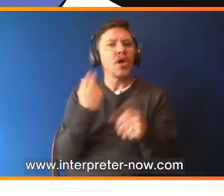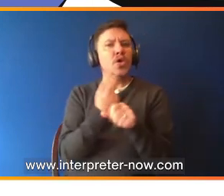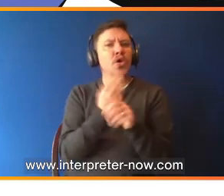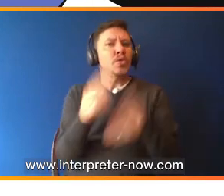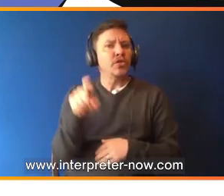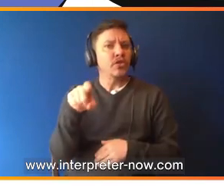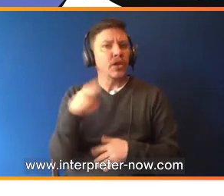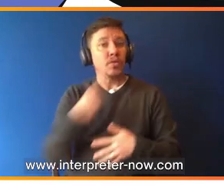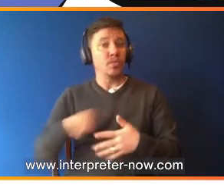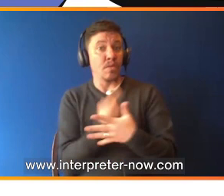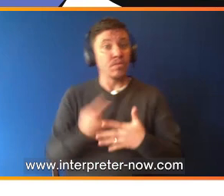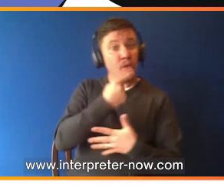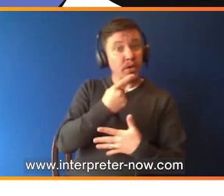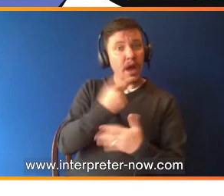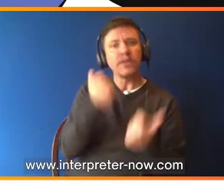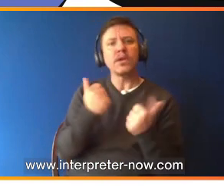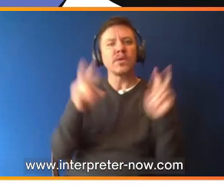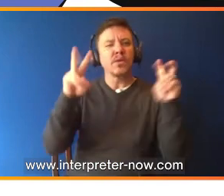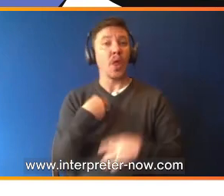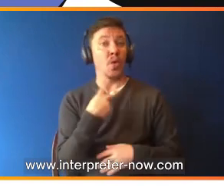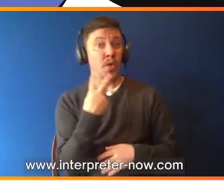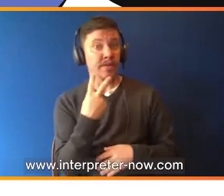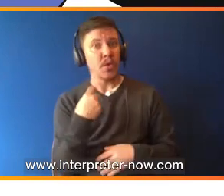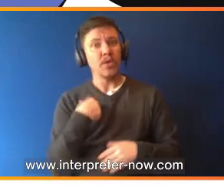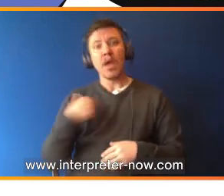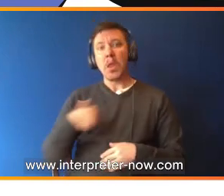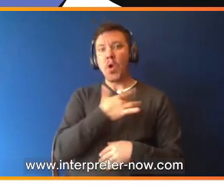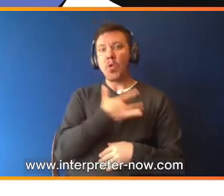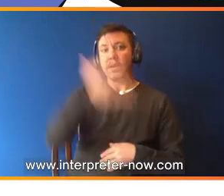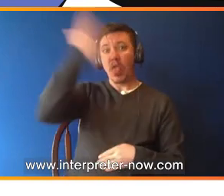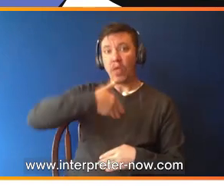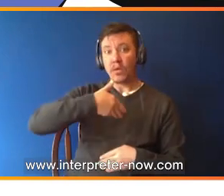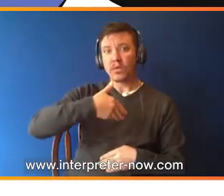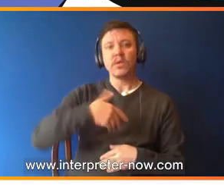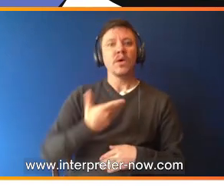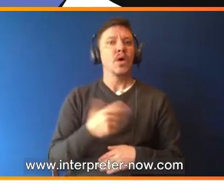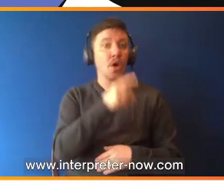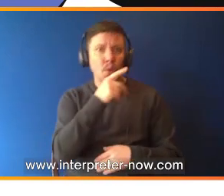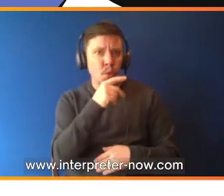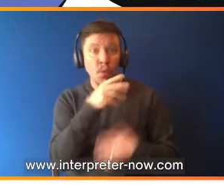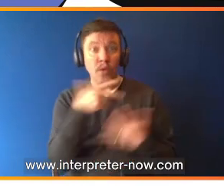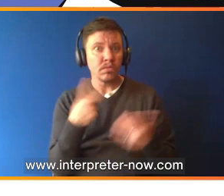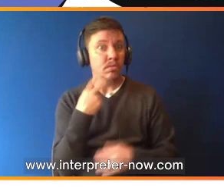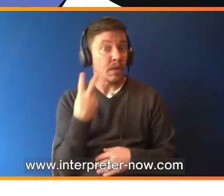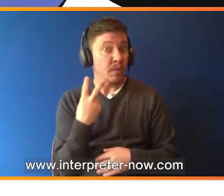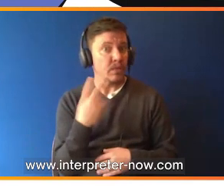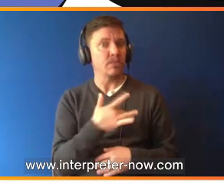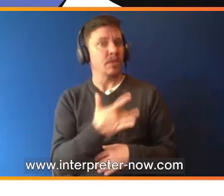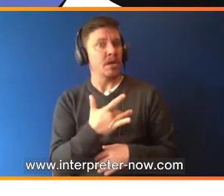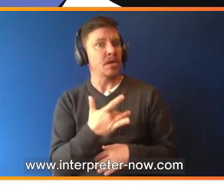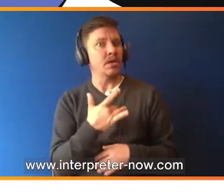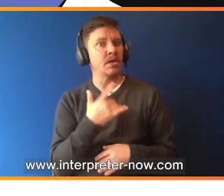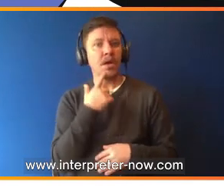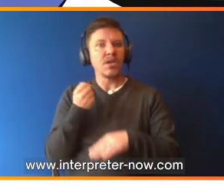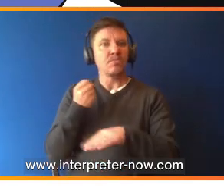understanding kind of how that has an impact in terms of which sorts of user needs are we prioritizing, which voices